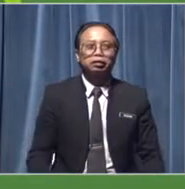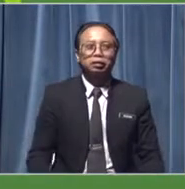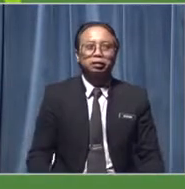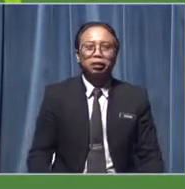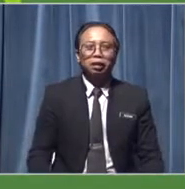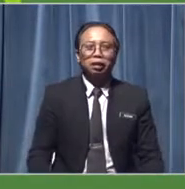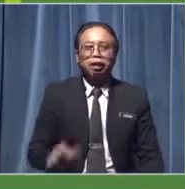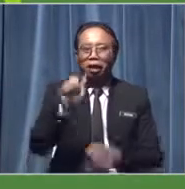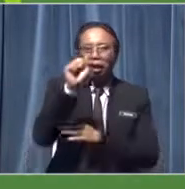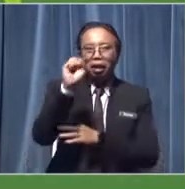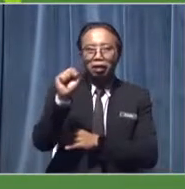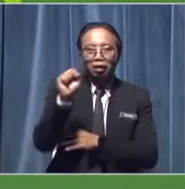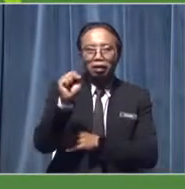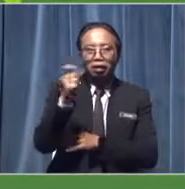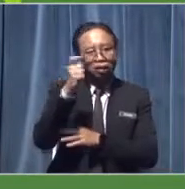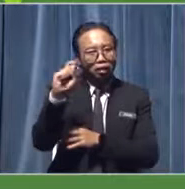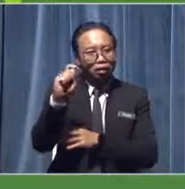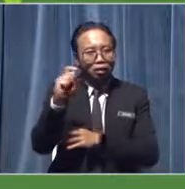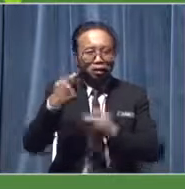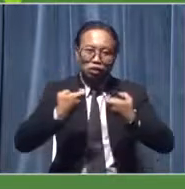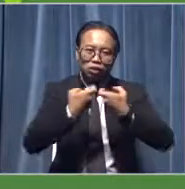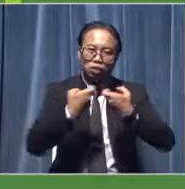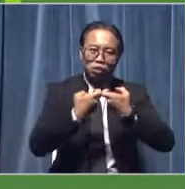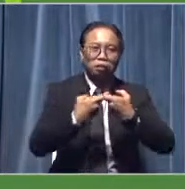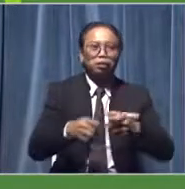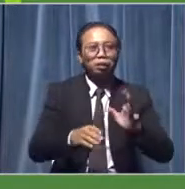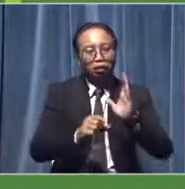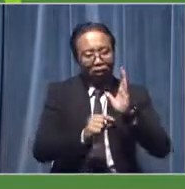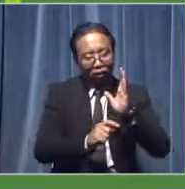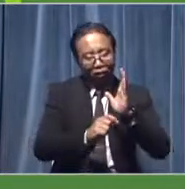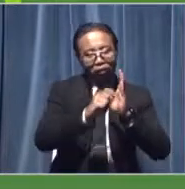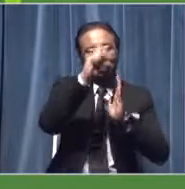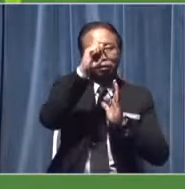as the charge increases